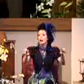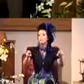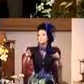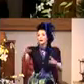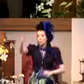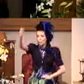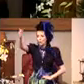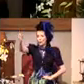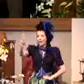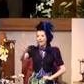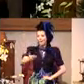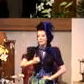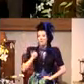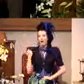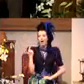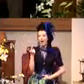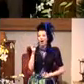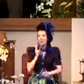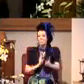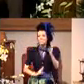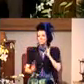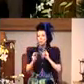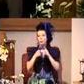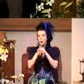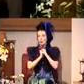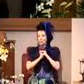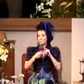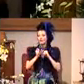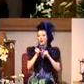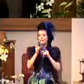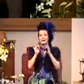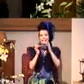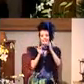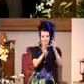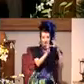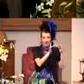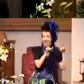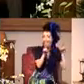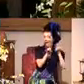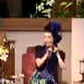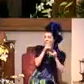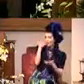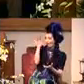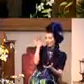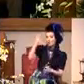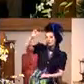welcome all of those who are worshiping with us on the internet this morning.